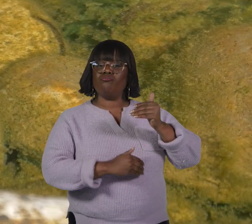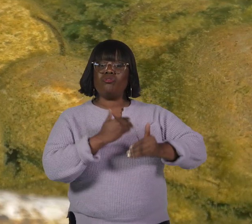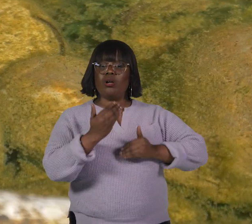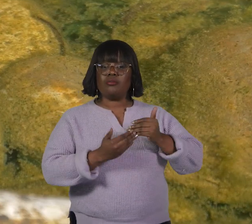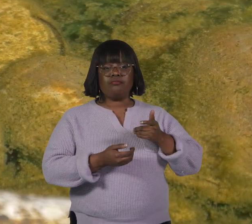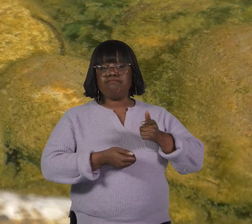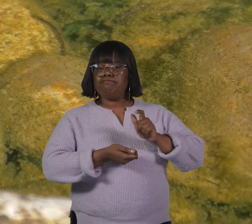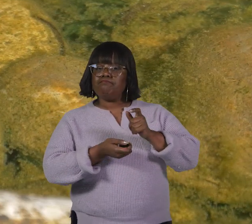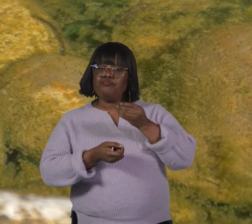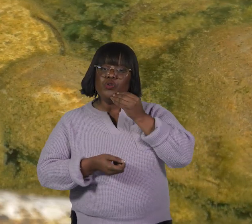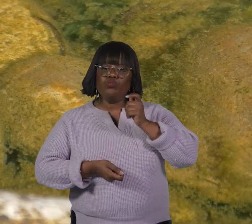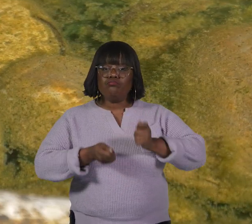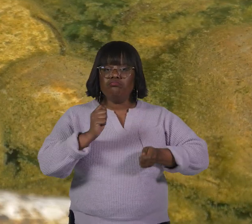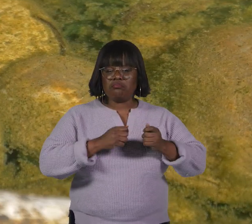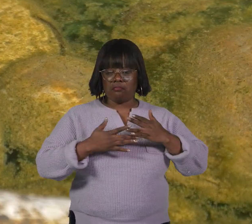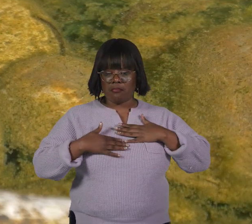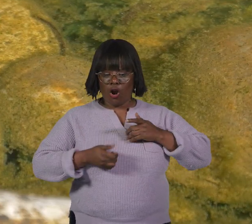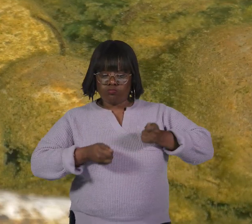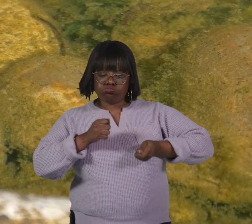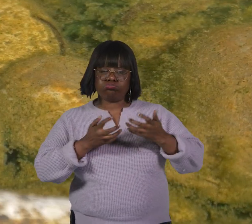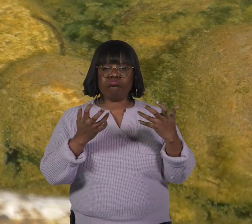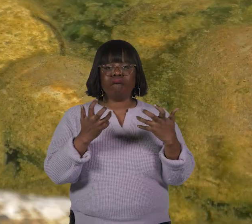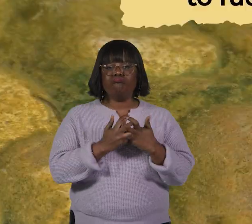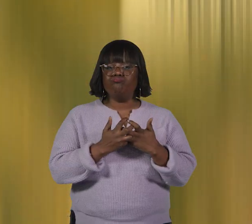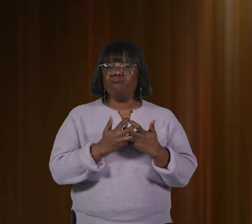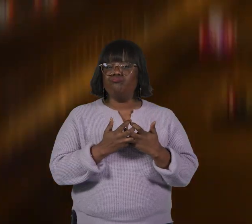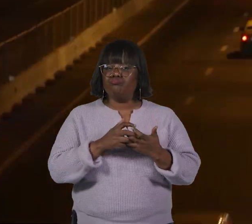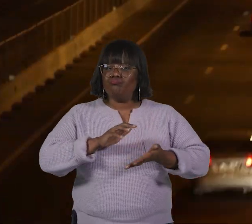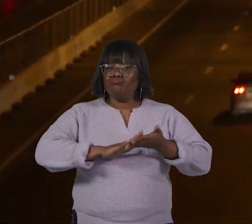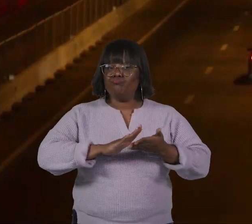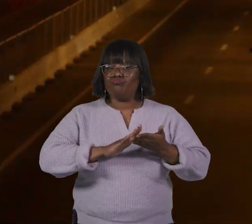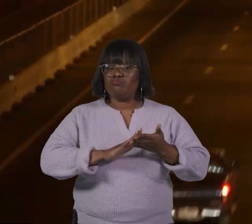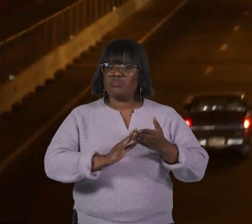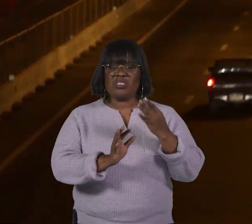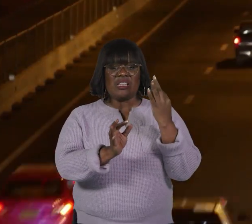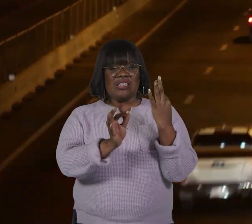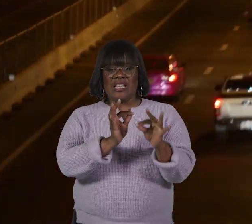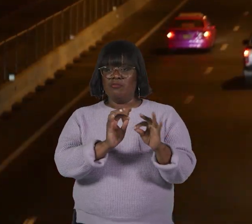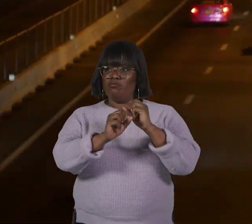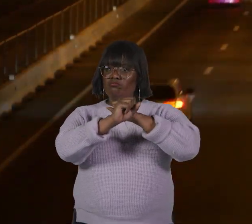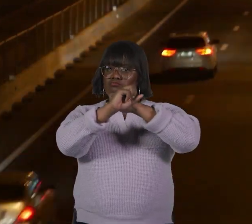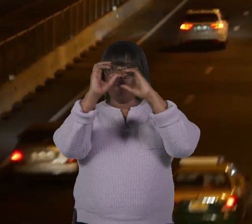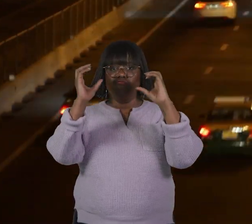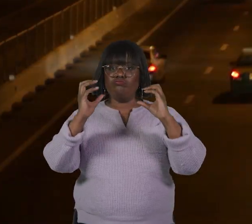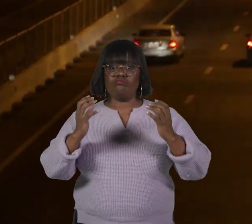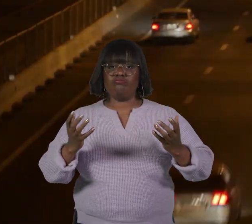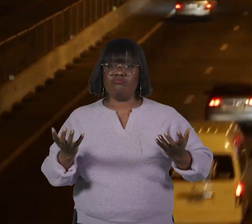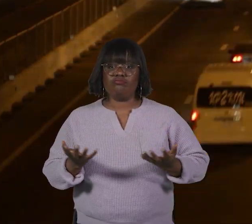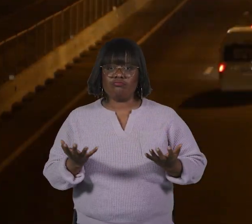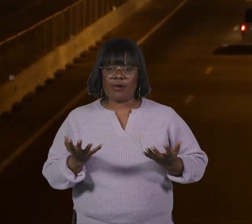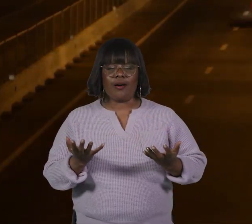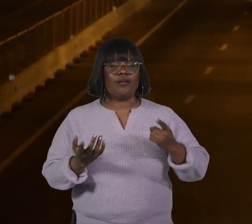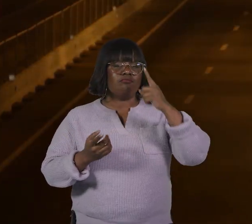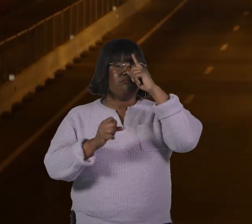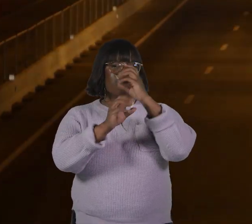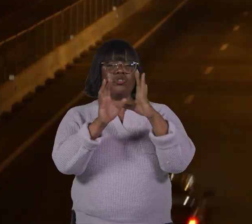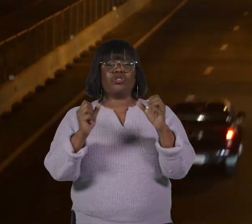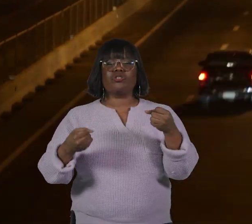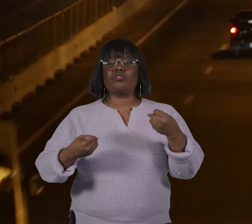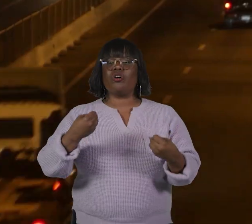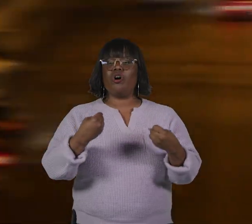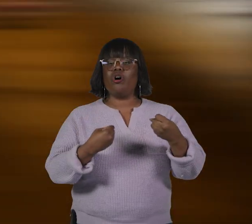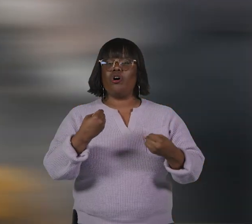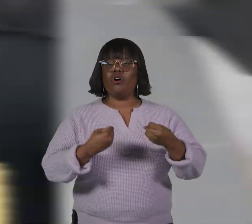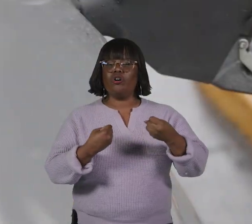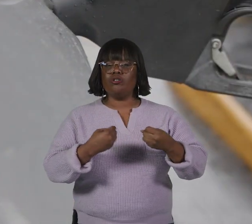foods into energy to fuel body functions. A simple way to think of metabolism is to think about a